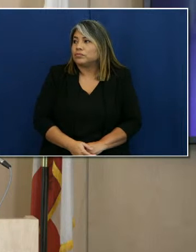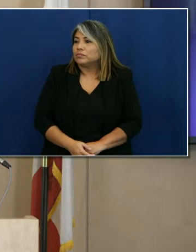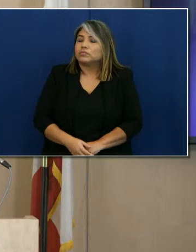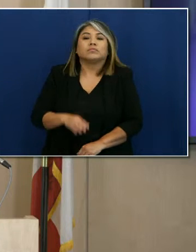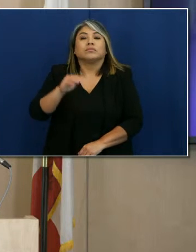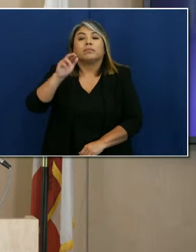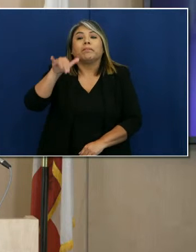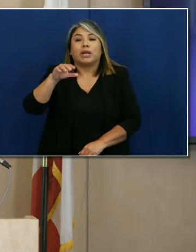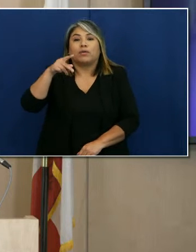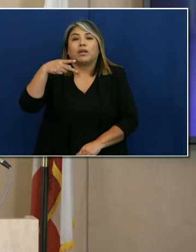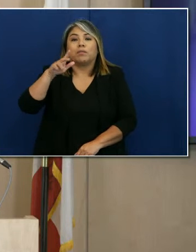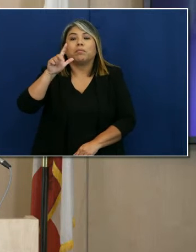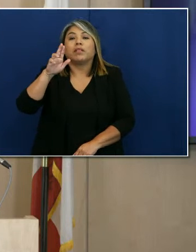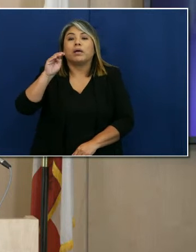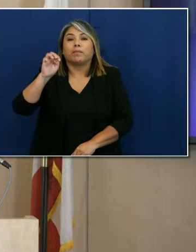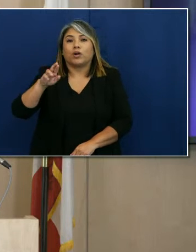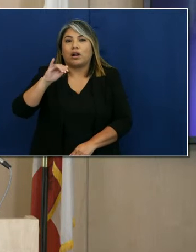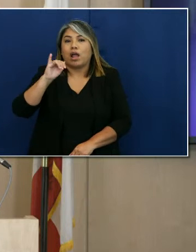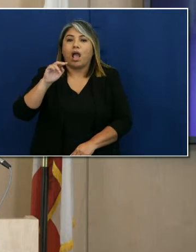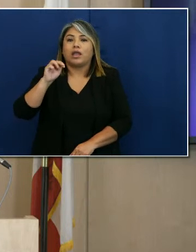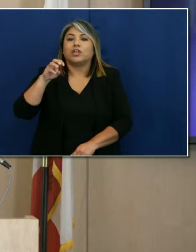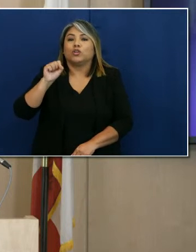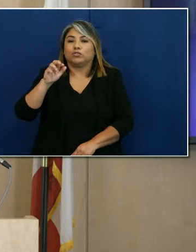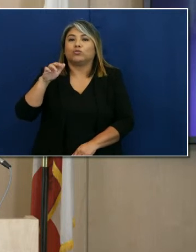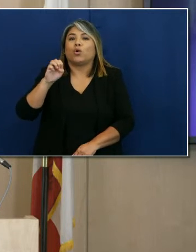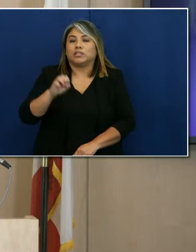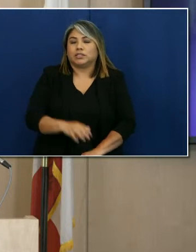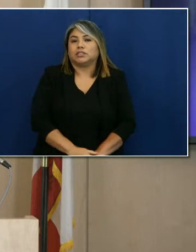Mary Plummer, iNewsSource.